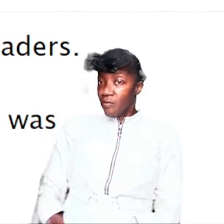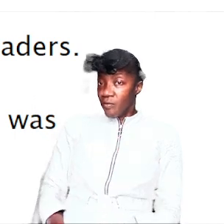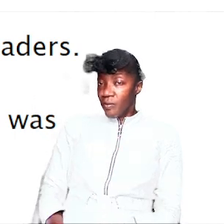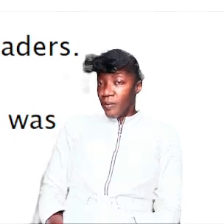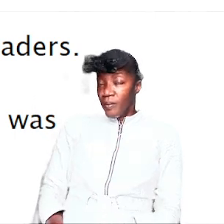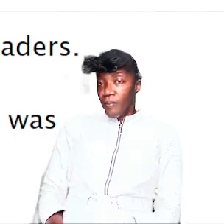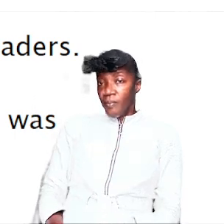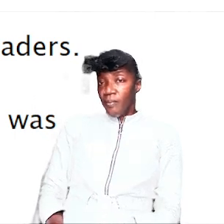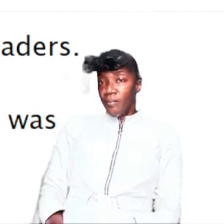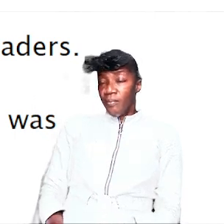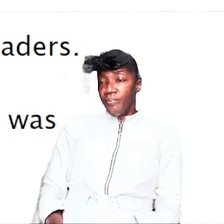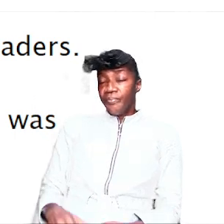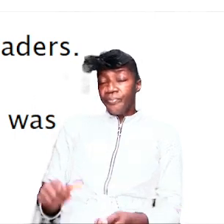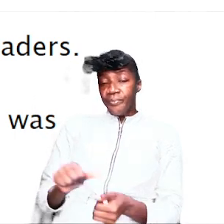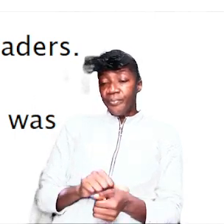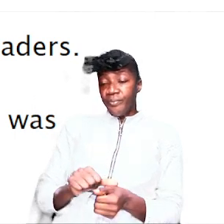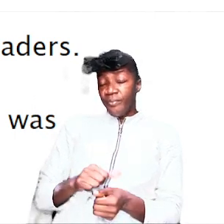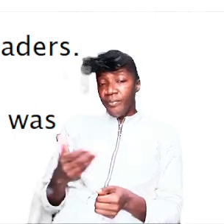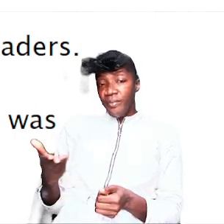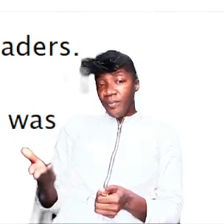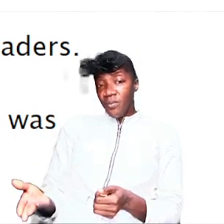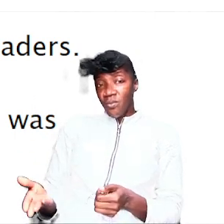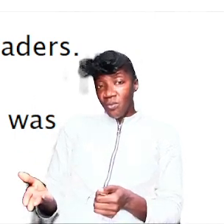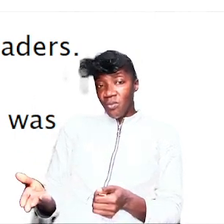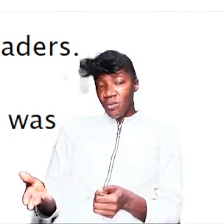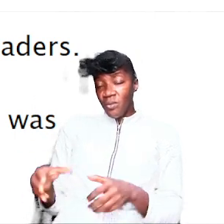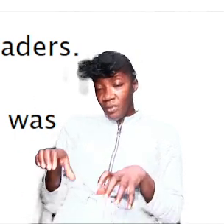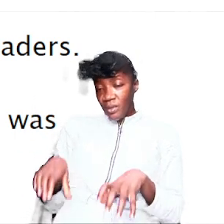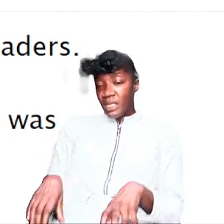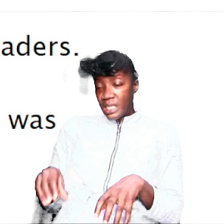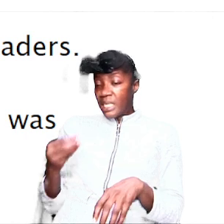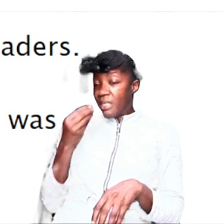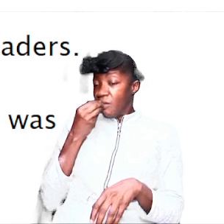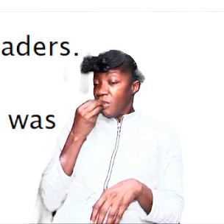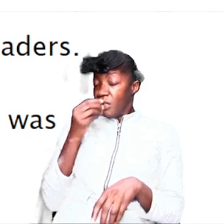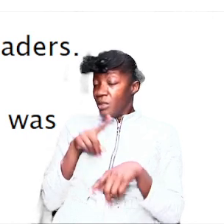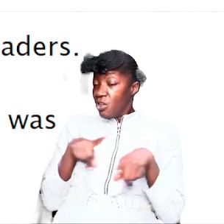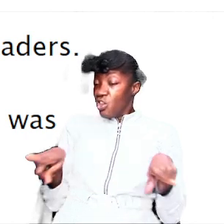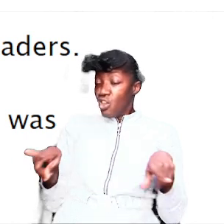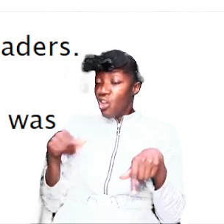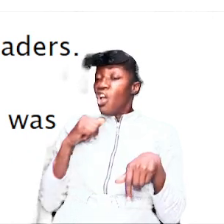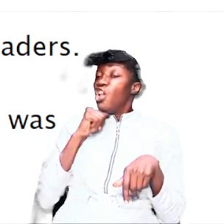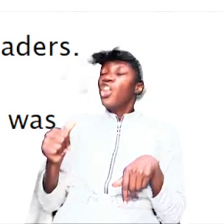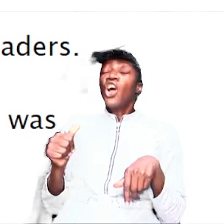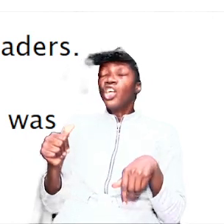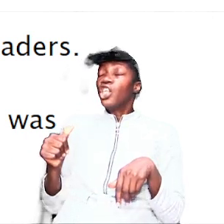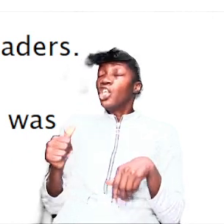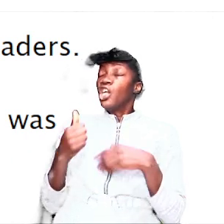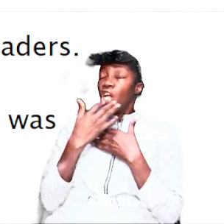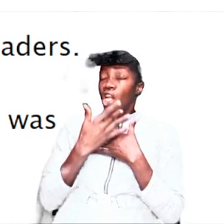12. So everything you can eat, but not the blood.